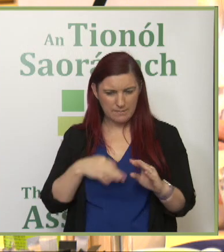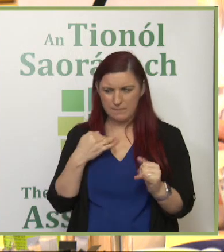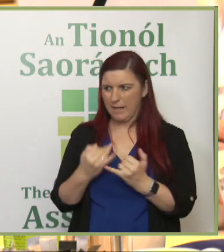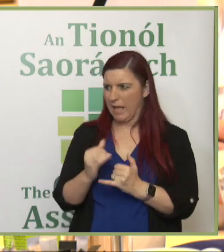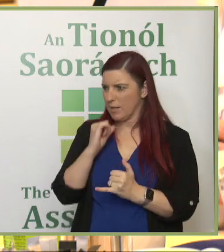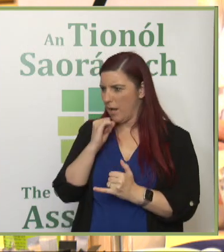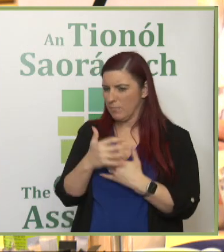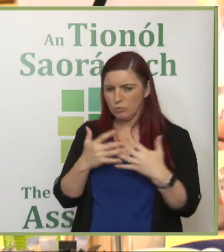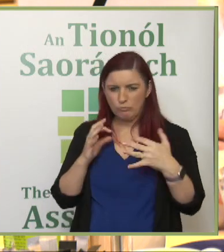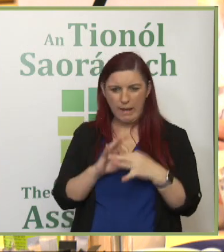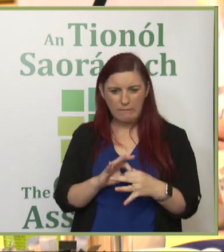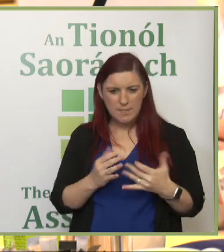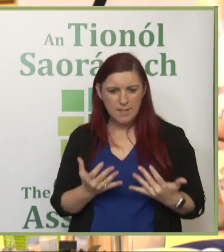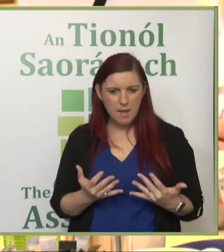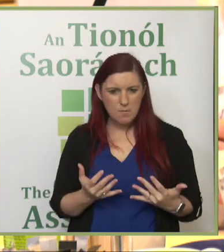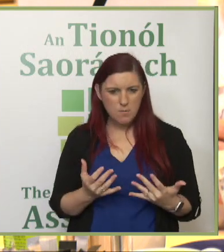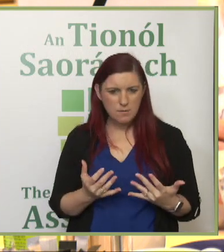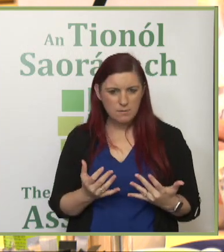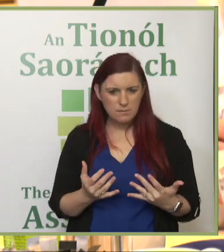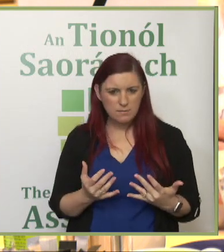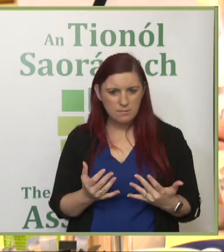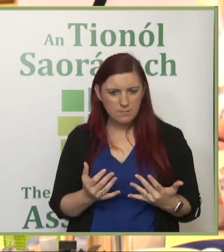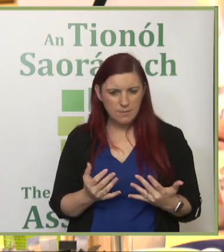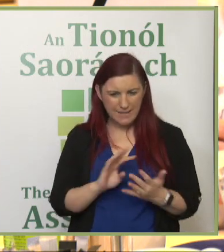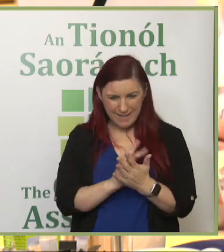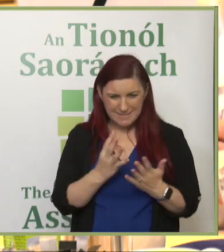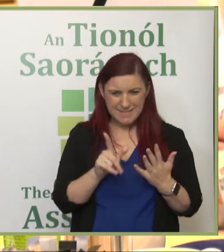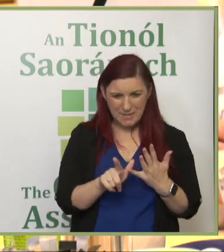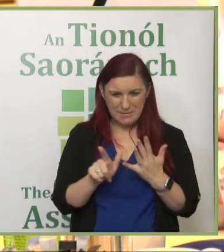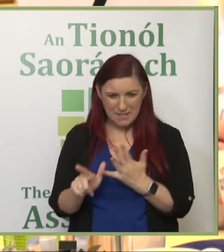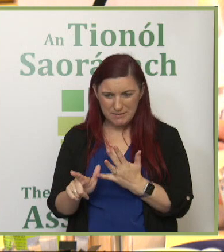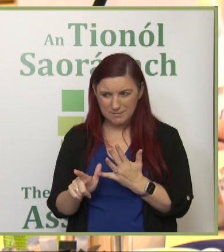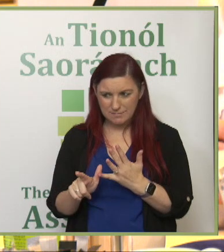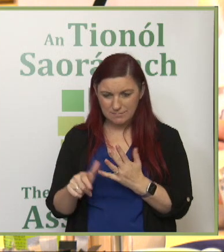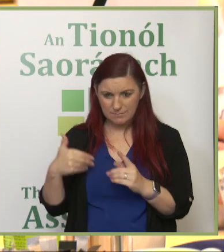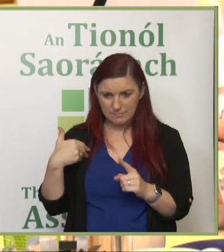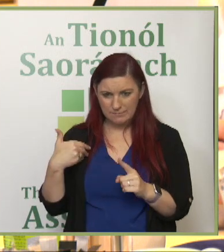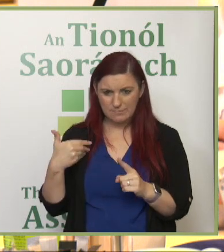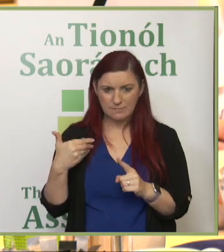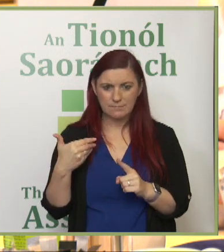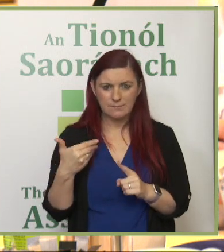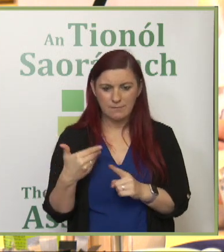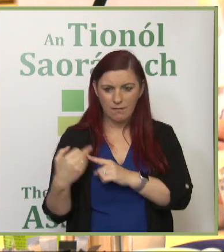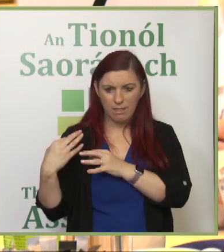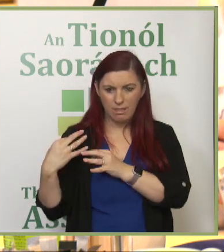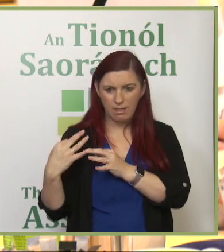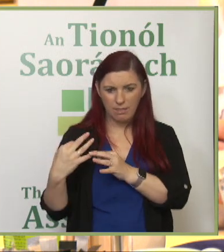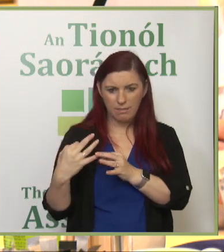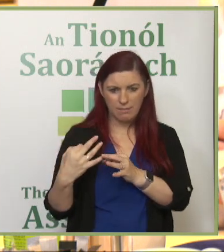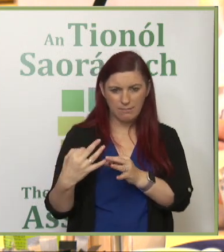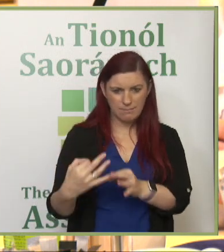relevant from 1977. Maybe we should be calling things like Drug Act 2020